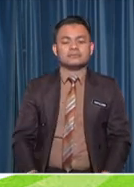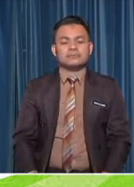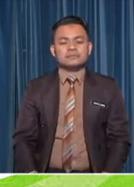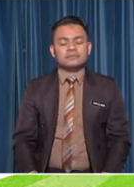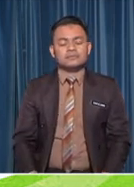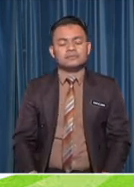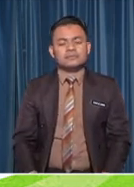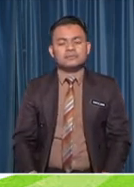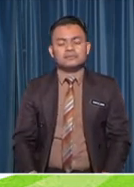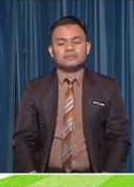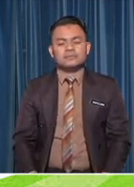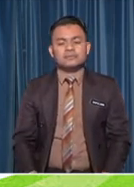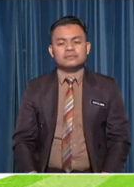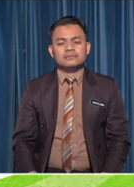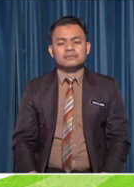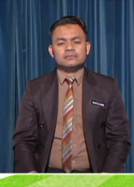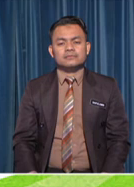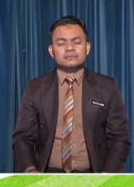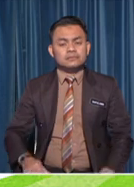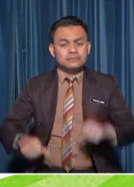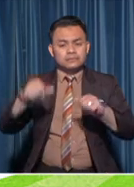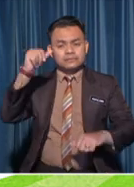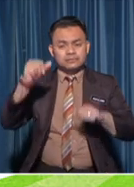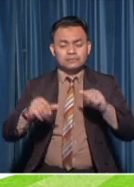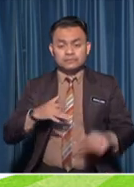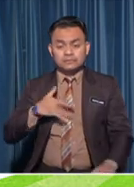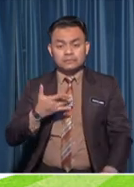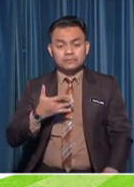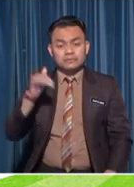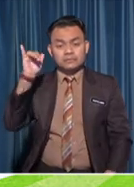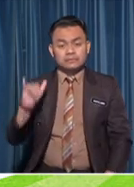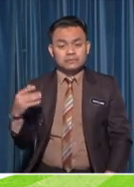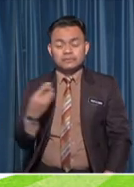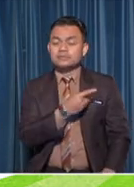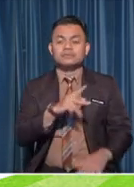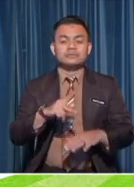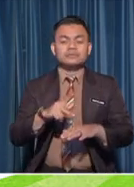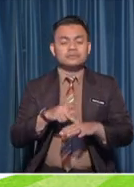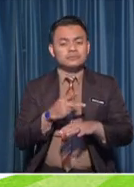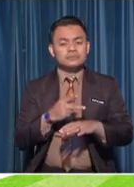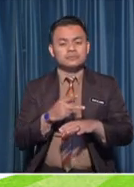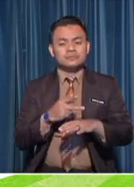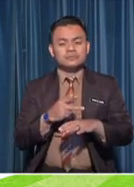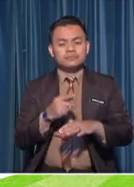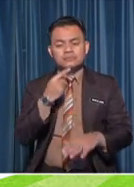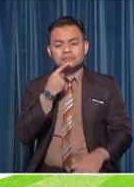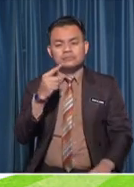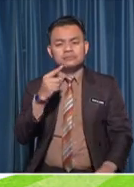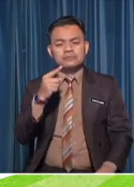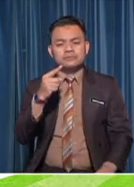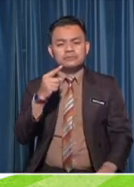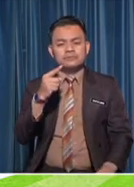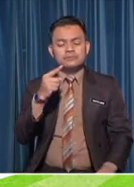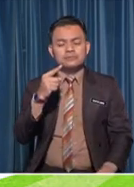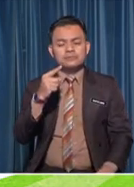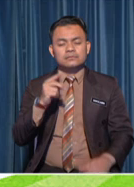Which of your senses will you use to tell that the radio is